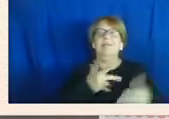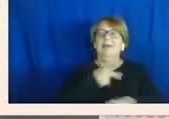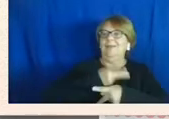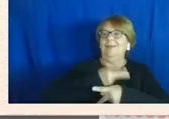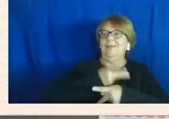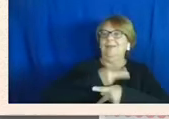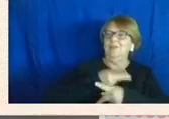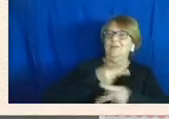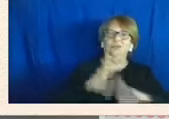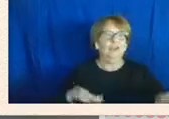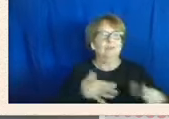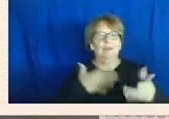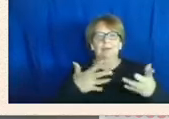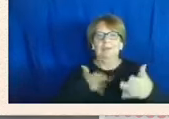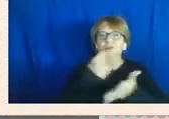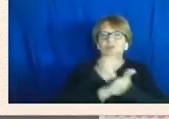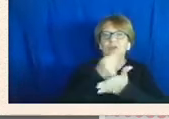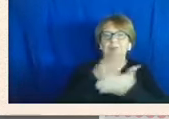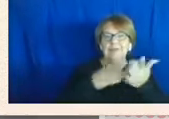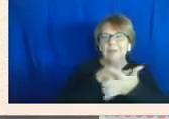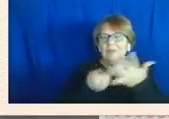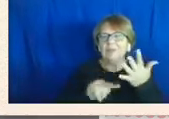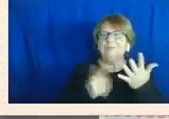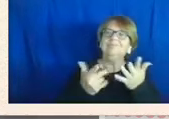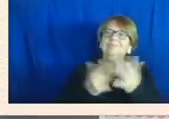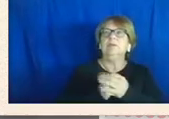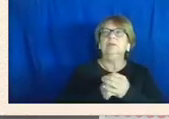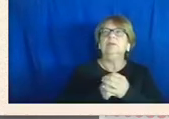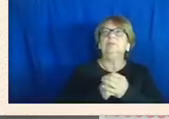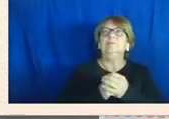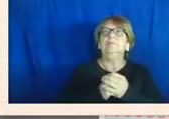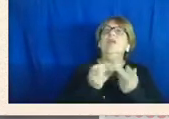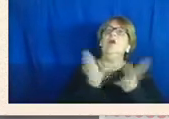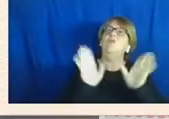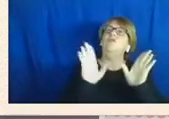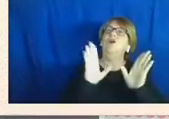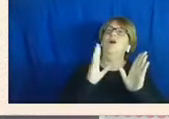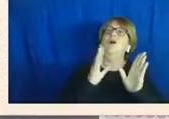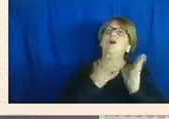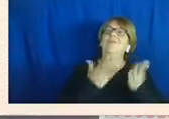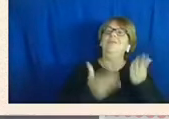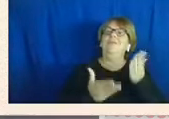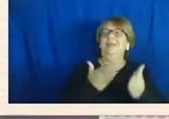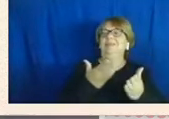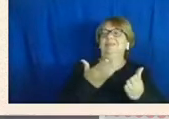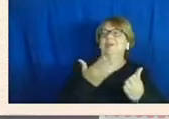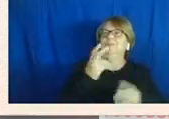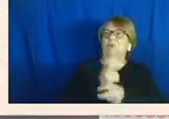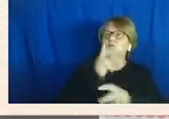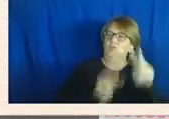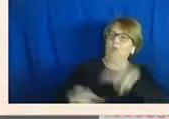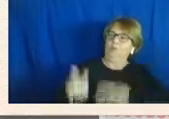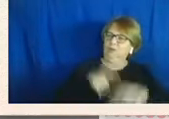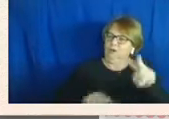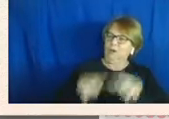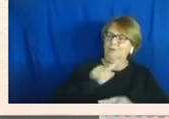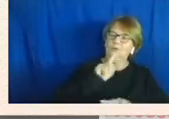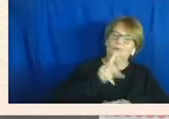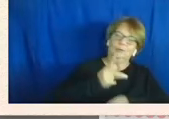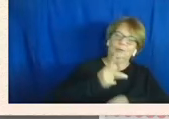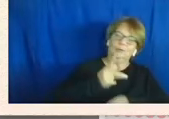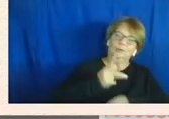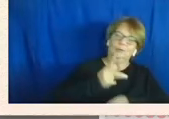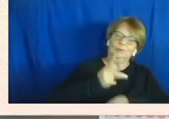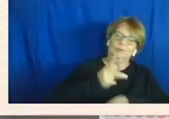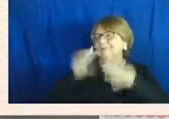some of those things. And just overall, things that are less observable to you as a caregiver or to teachers are going to be